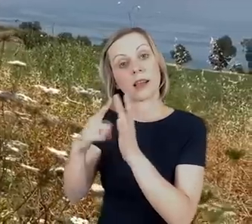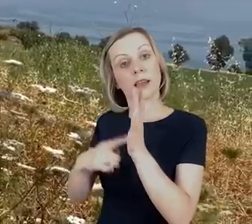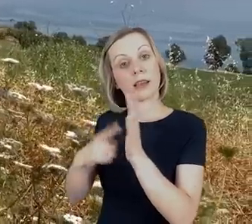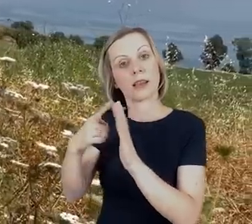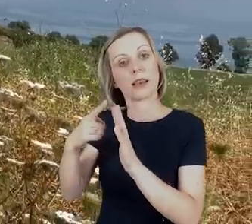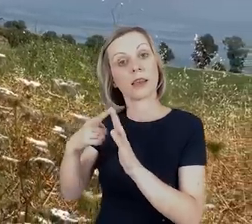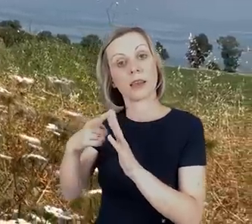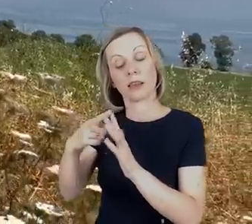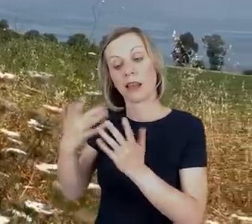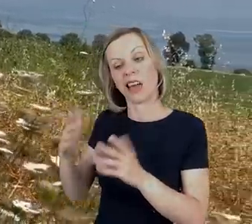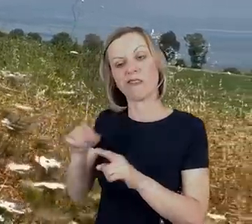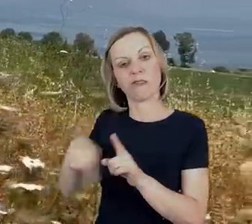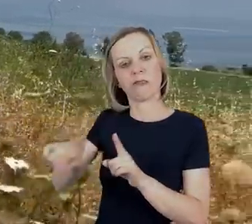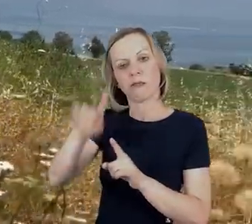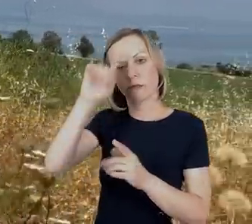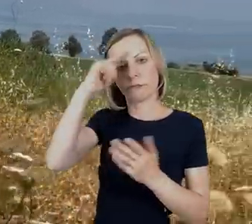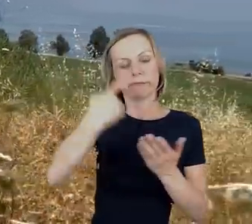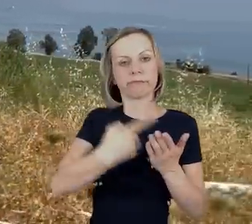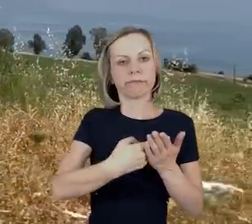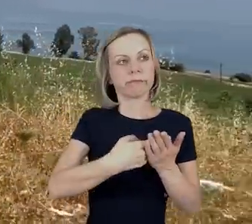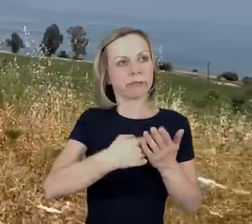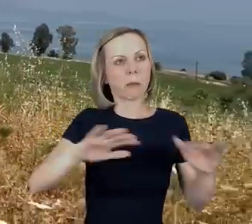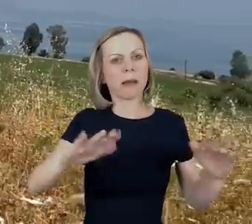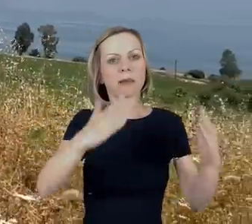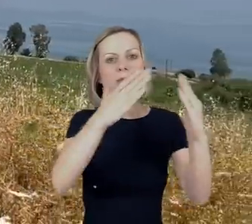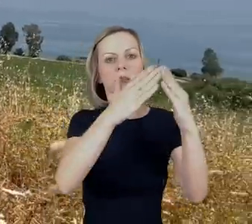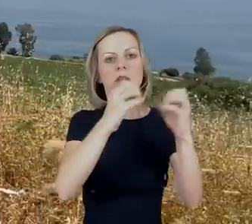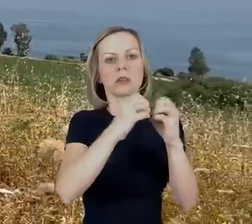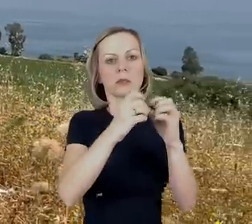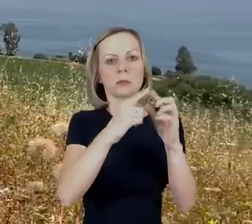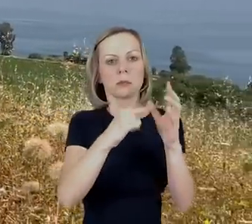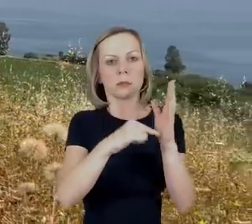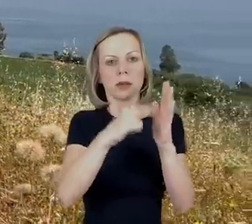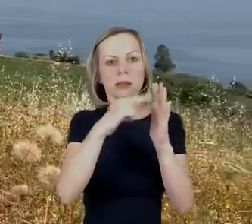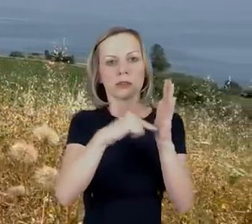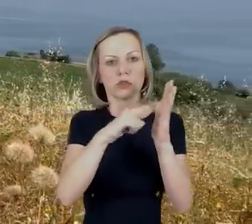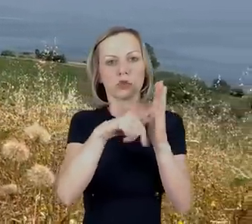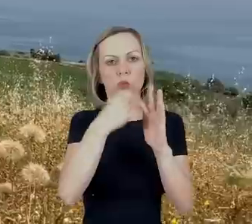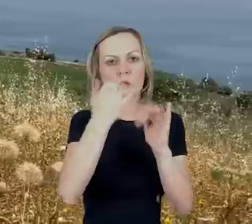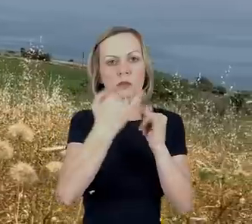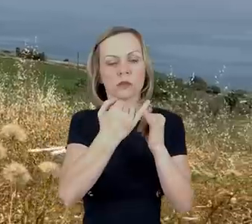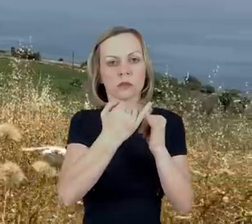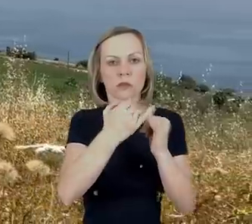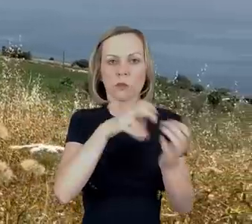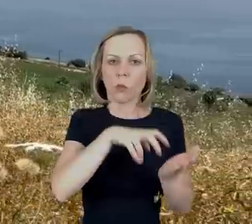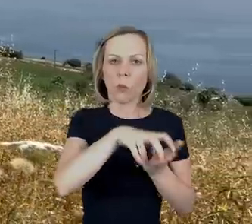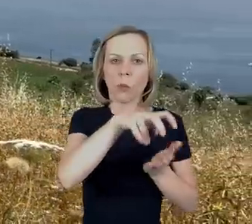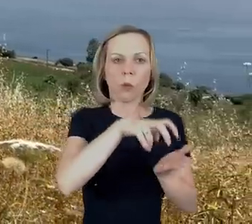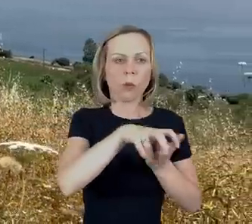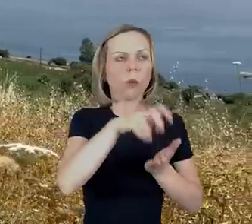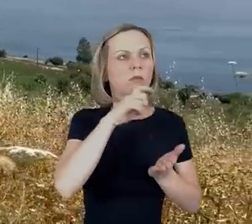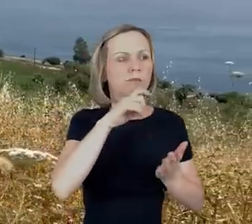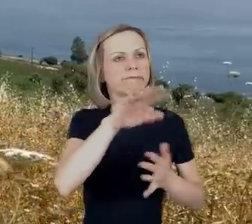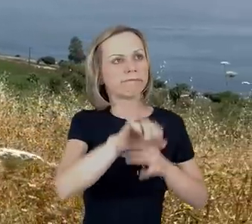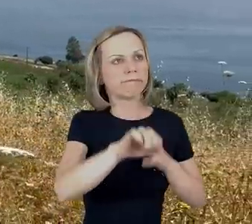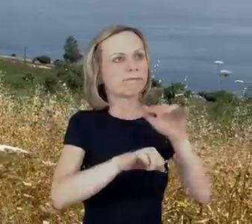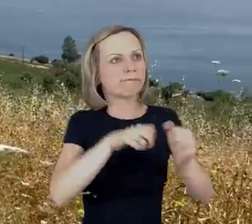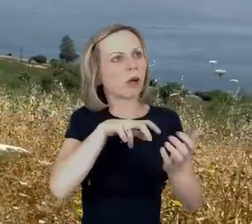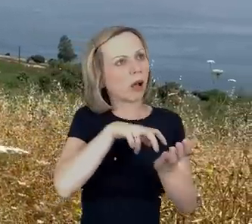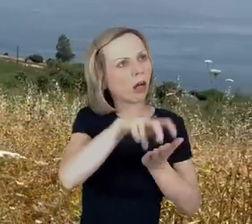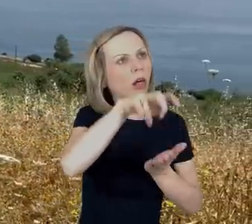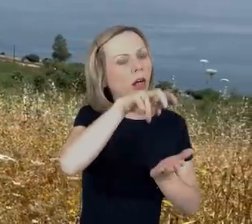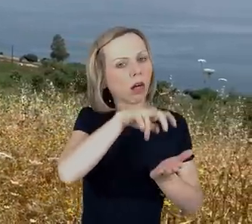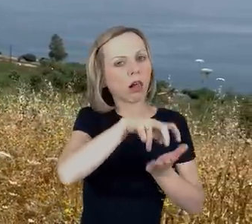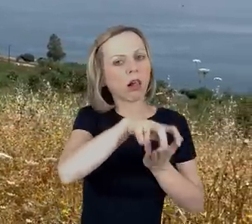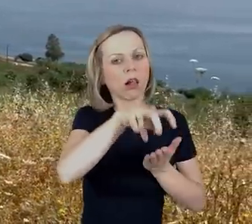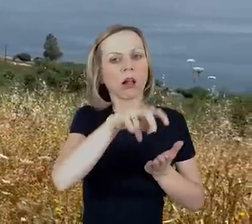I leave Galilee behind and decide I must climb the Mount of Beatitudes. I'm walking slowly